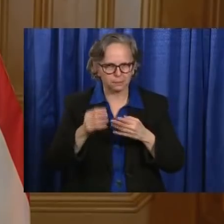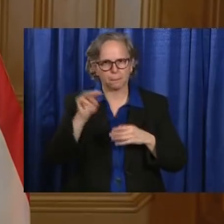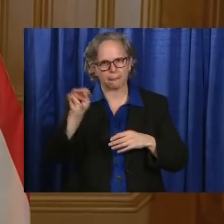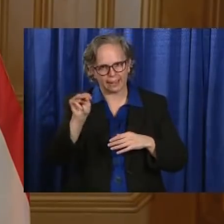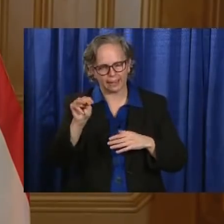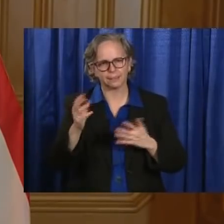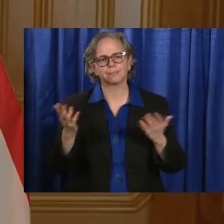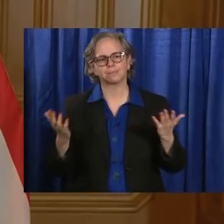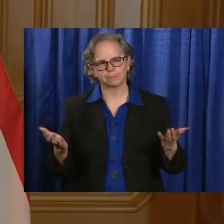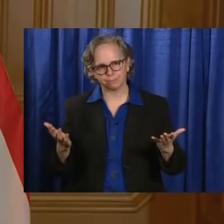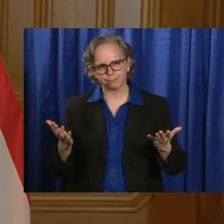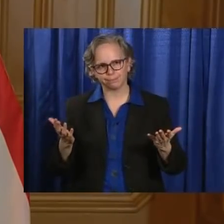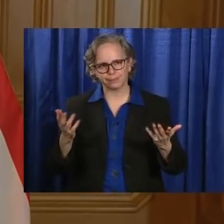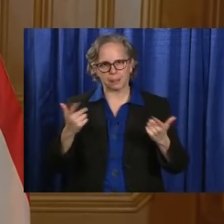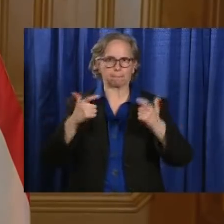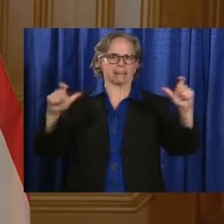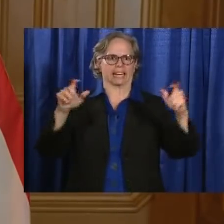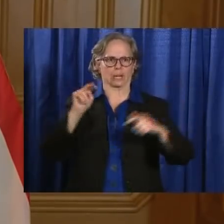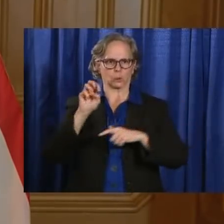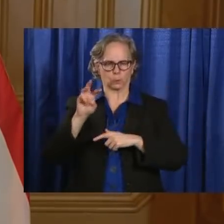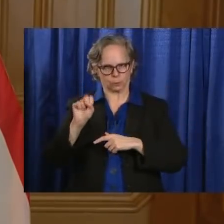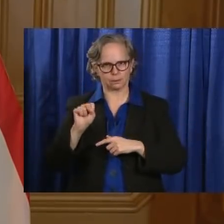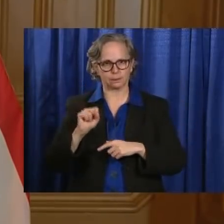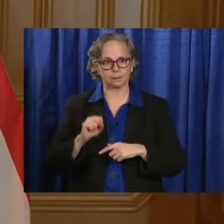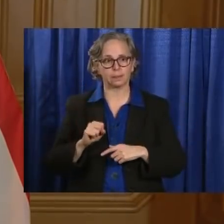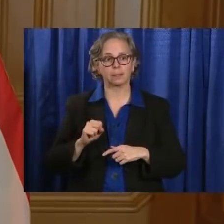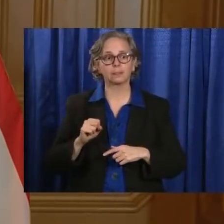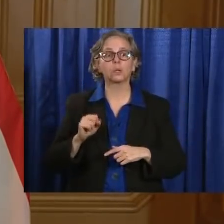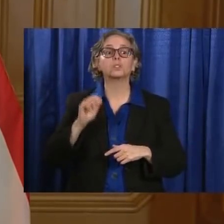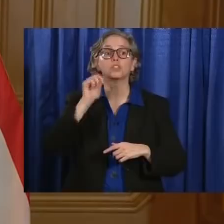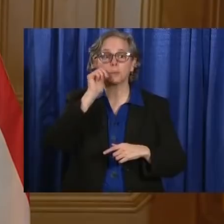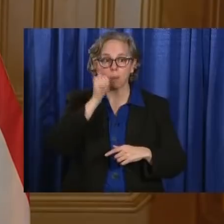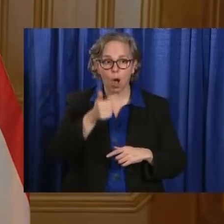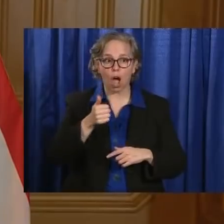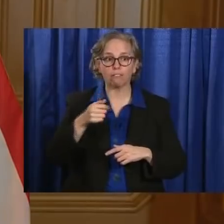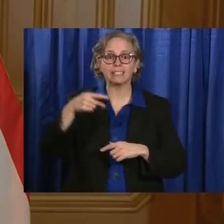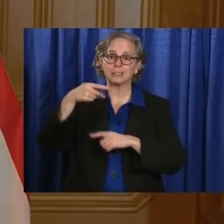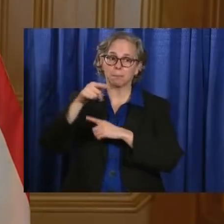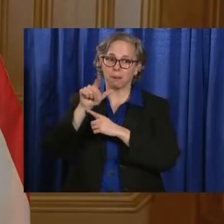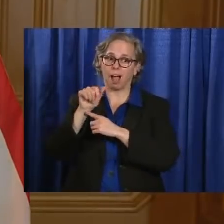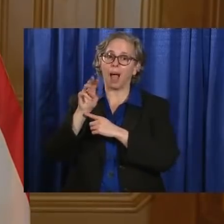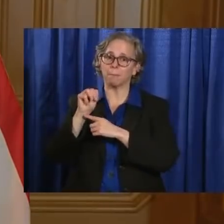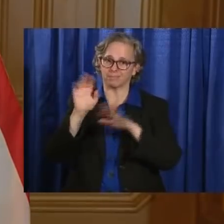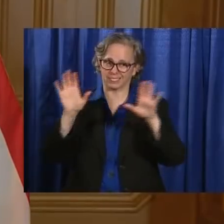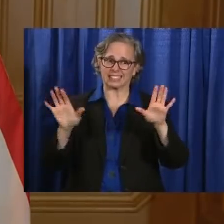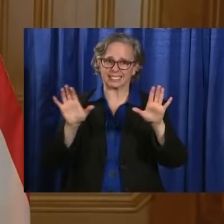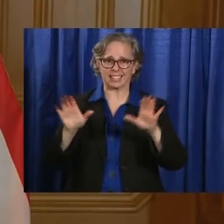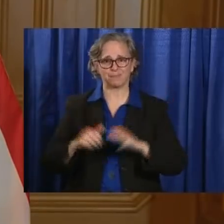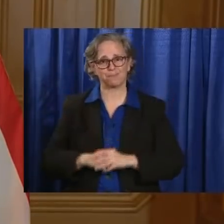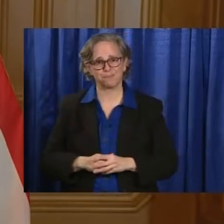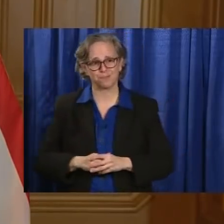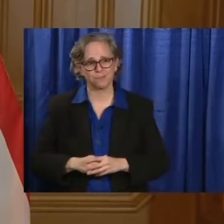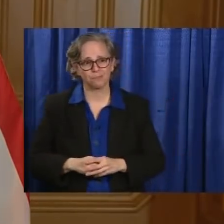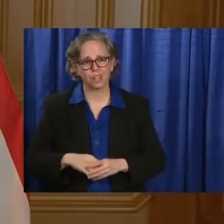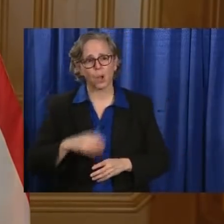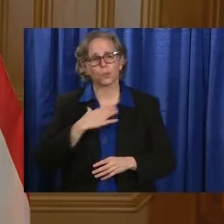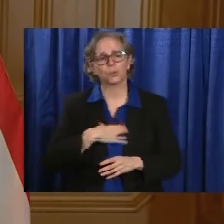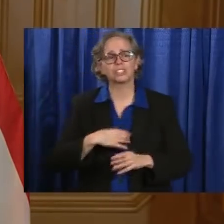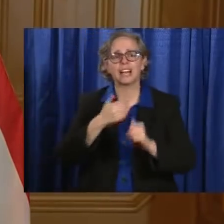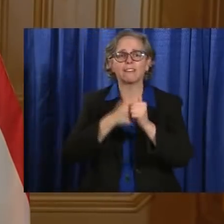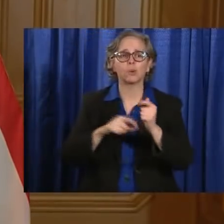news. Tomorrow is Palm Sunday, and so we wish everyone a